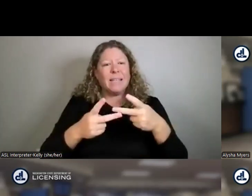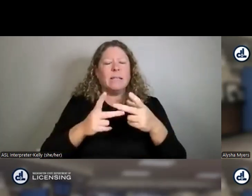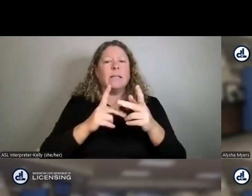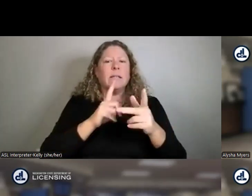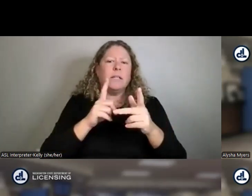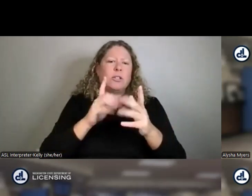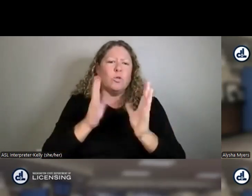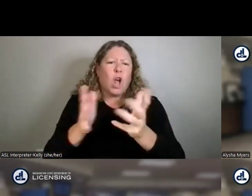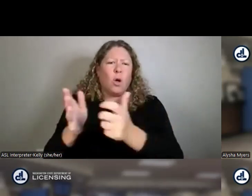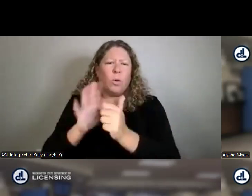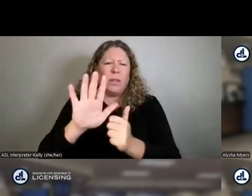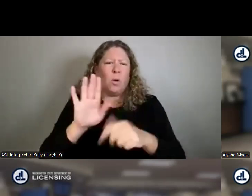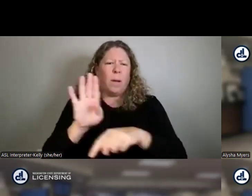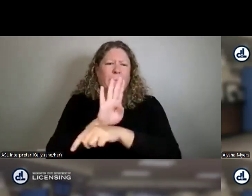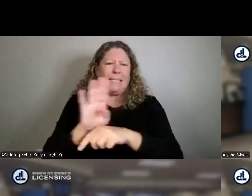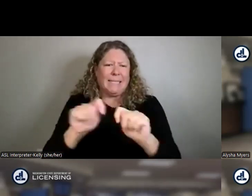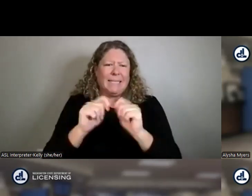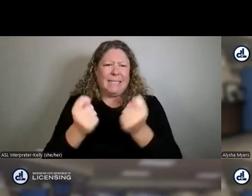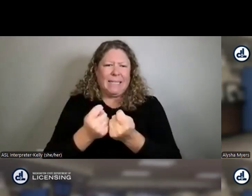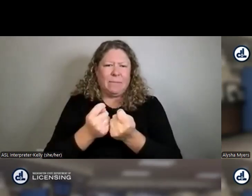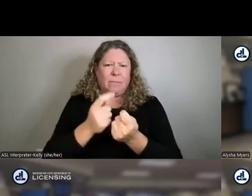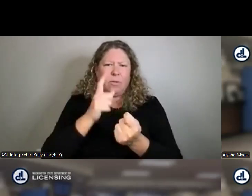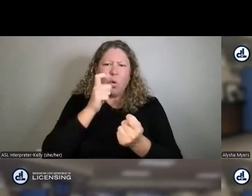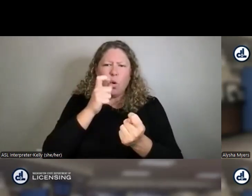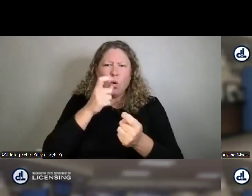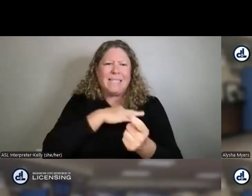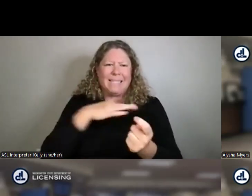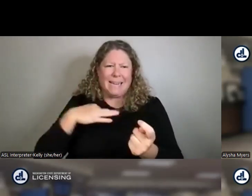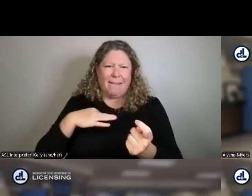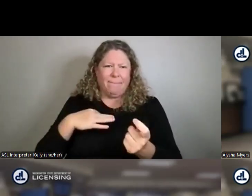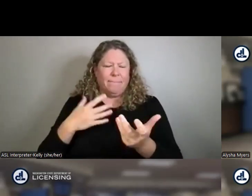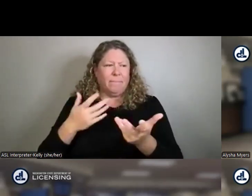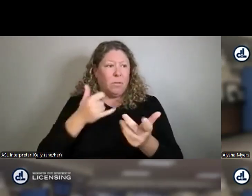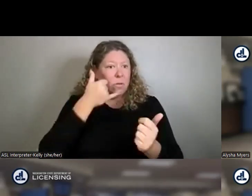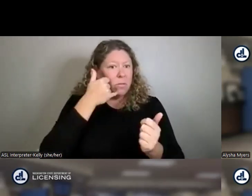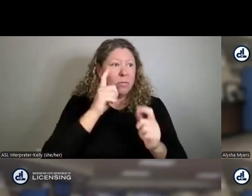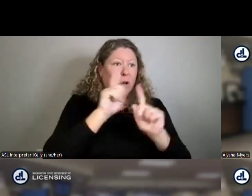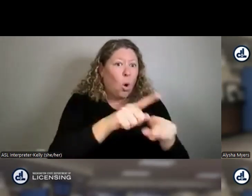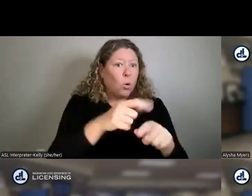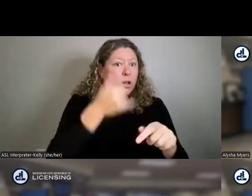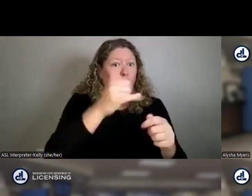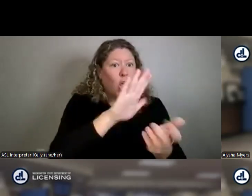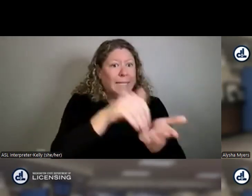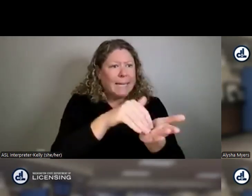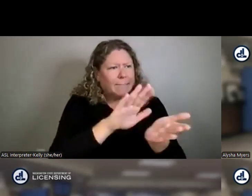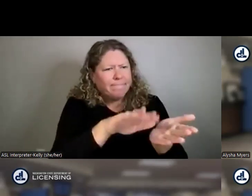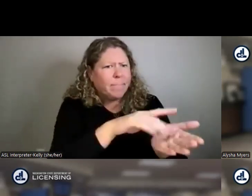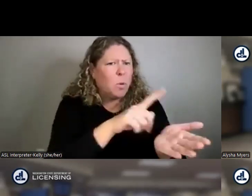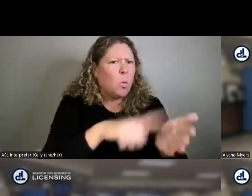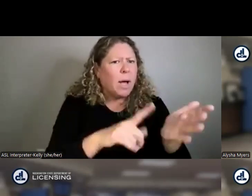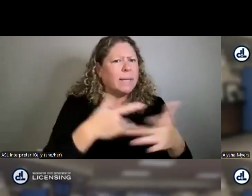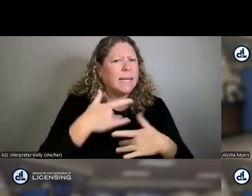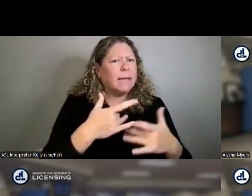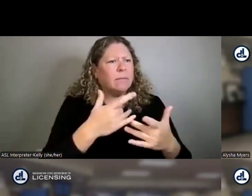those customers. You can talk to your contact centers, folks who receive customers at the